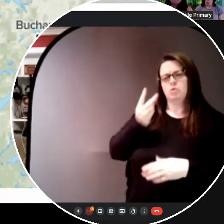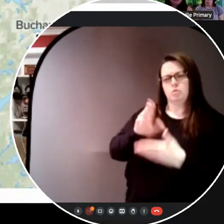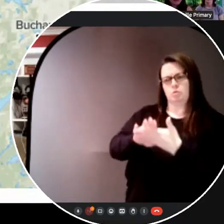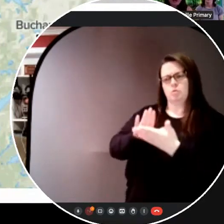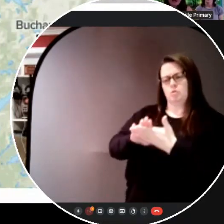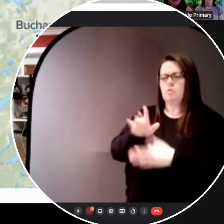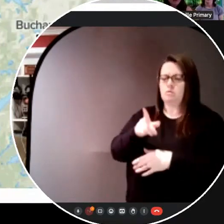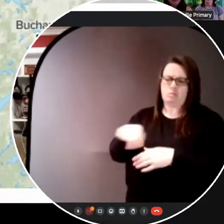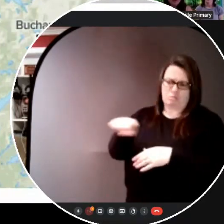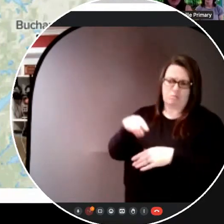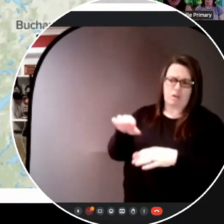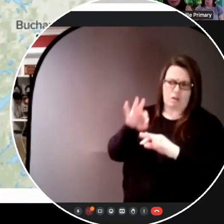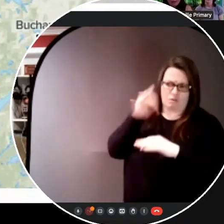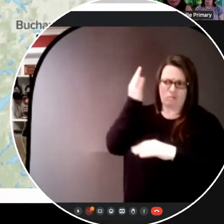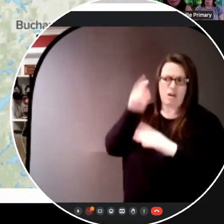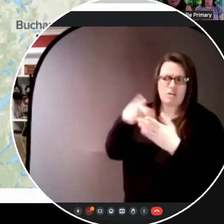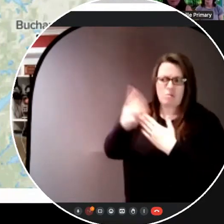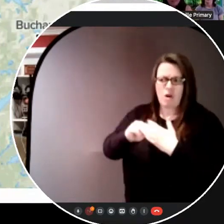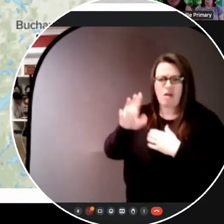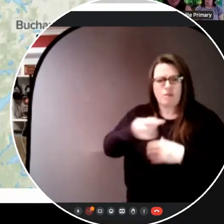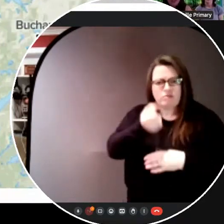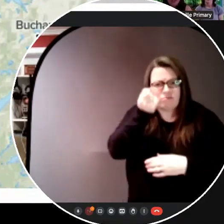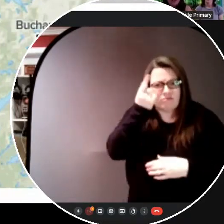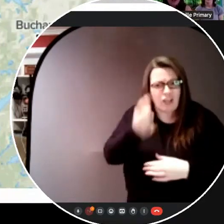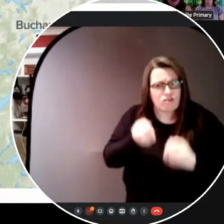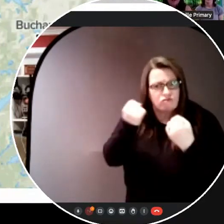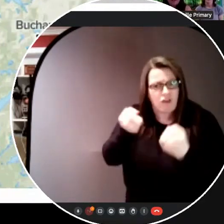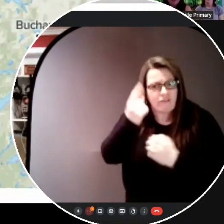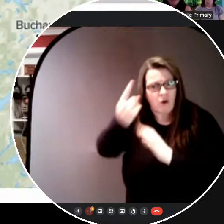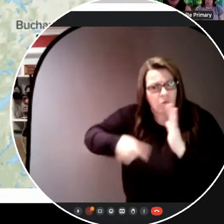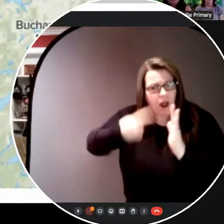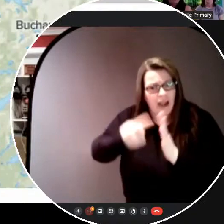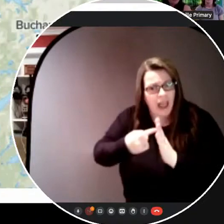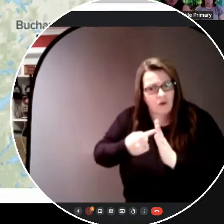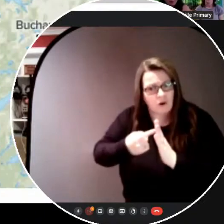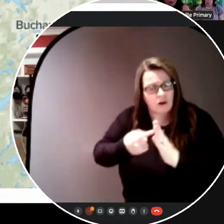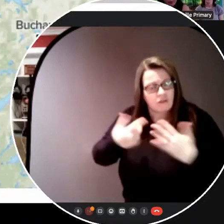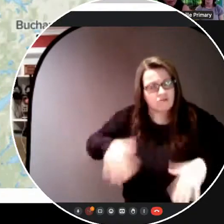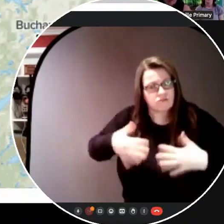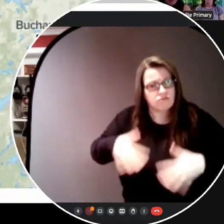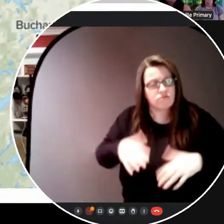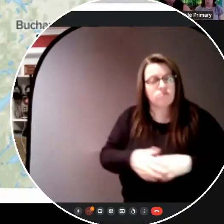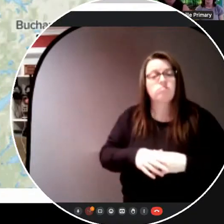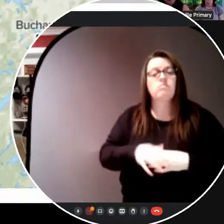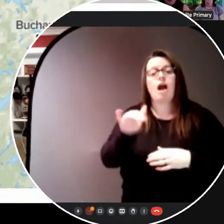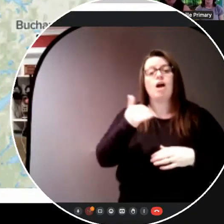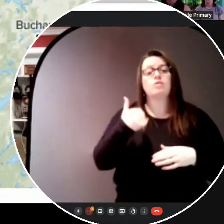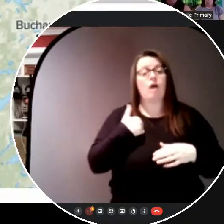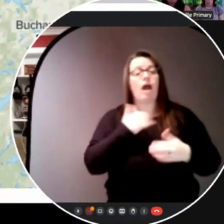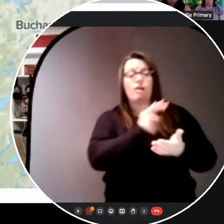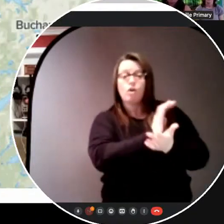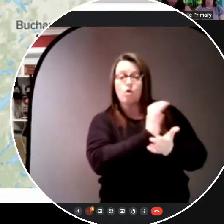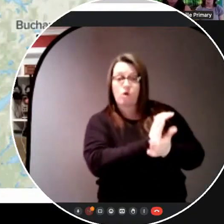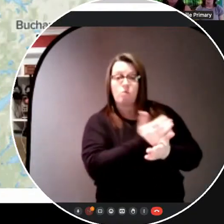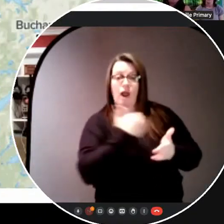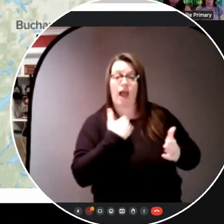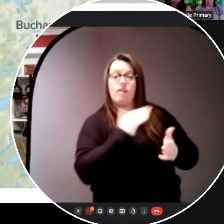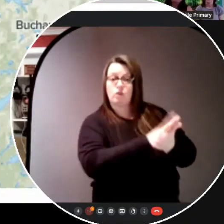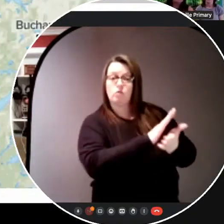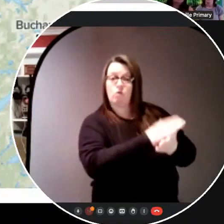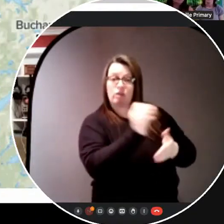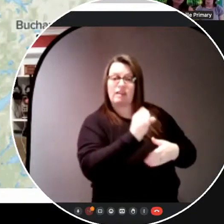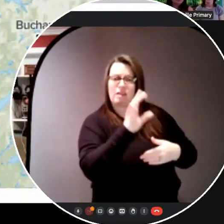but that's over an hour away from us here. Then we have schools in Corner Brook, and that's also another hour away, as you can see on the